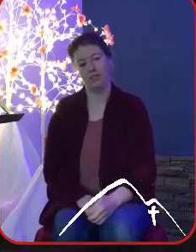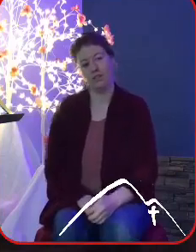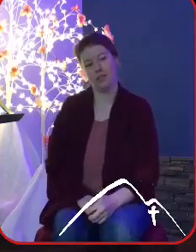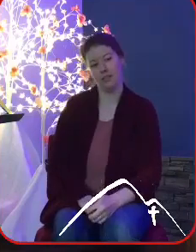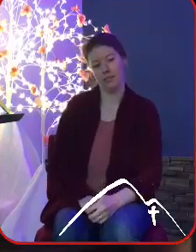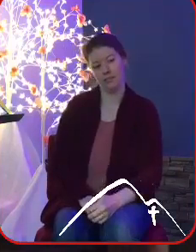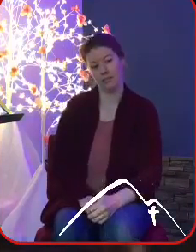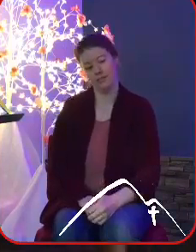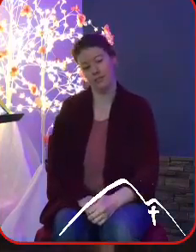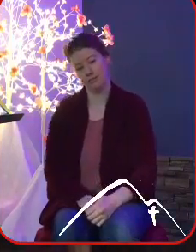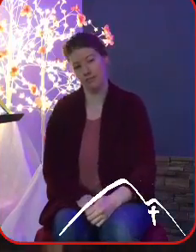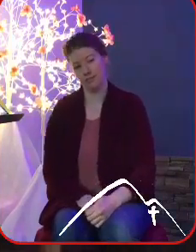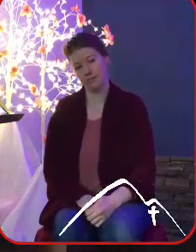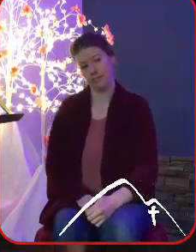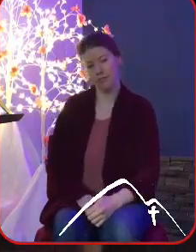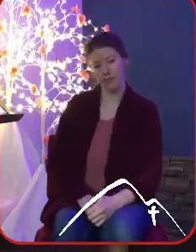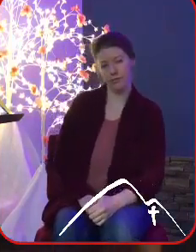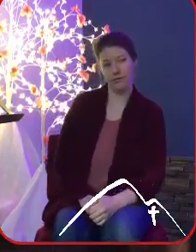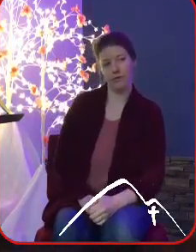Child of God,